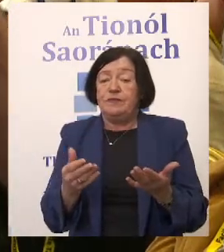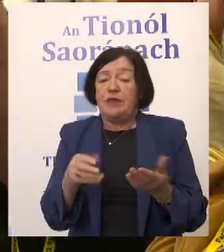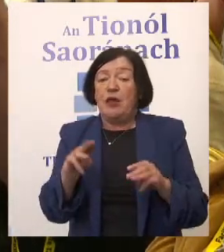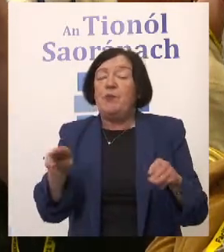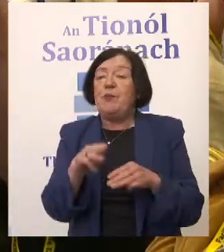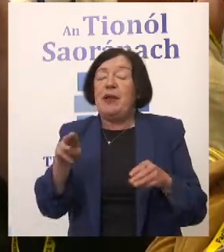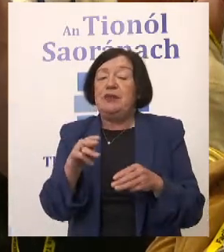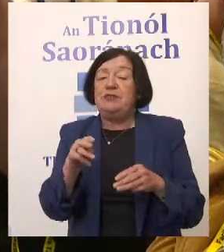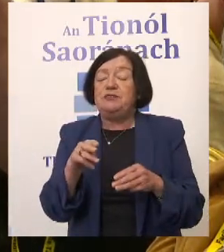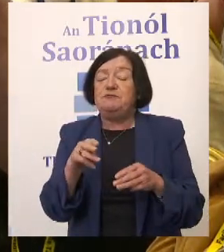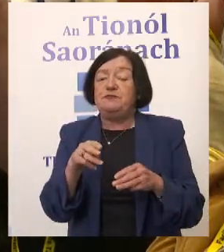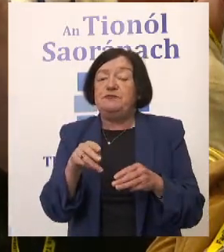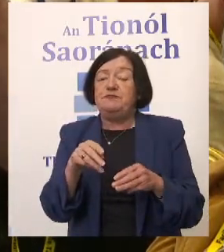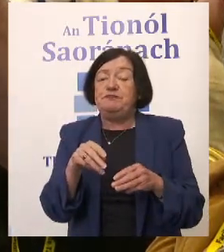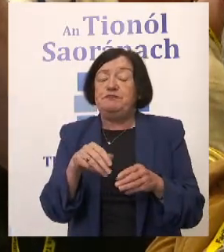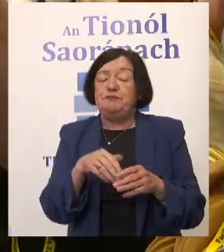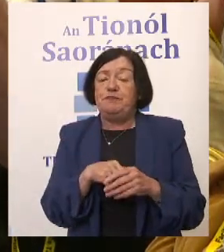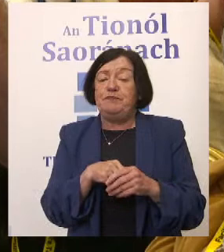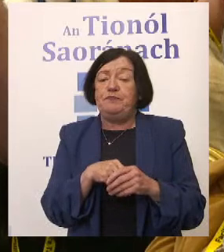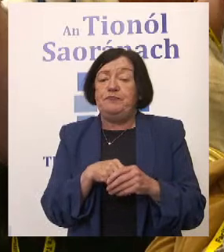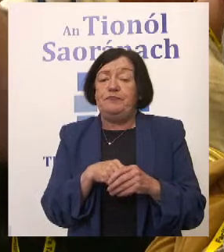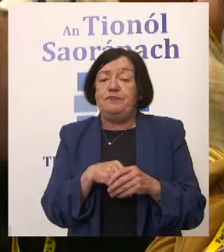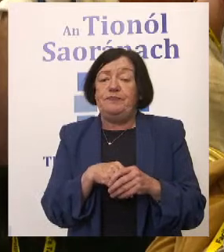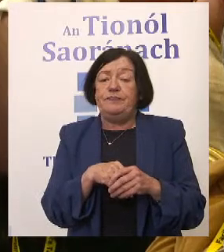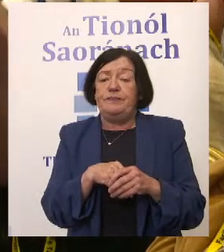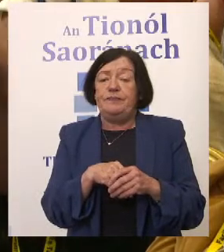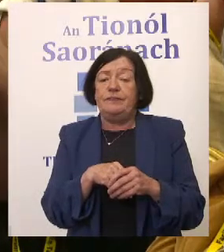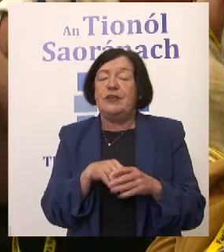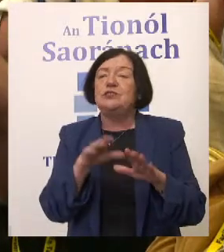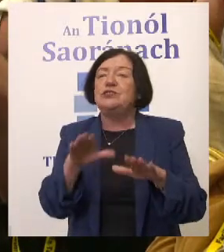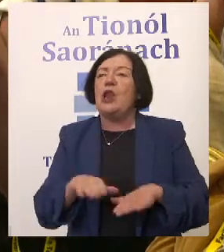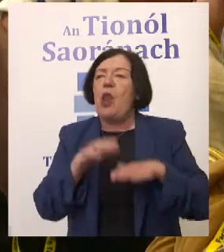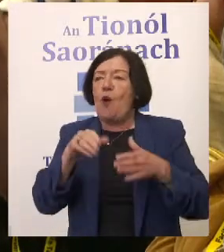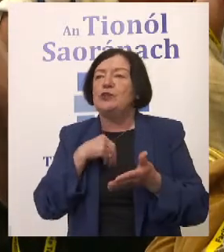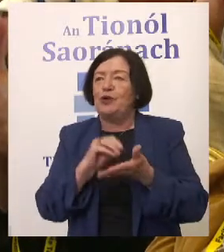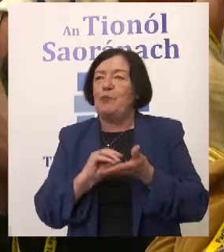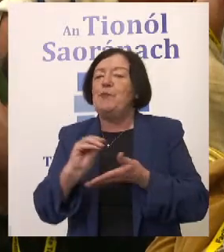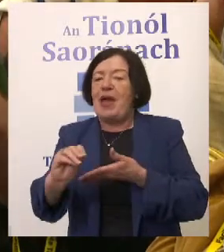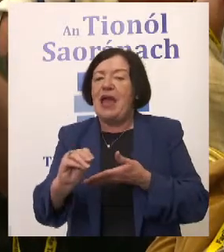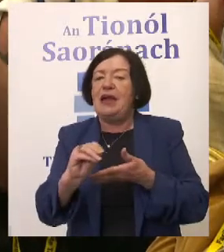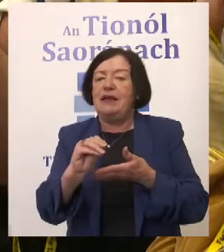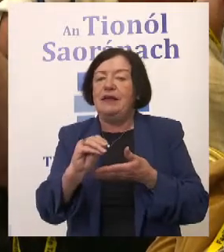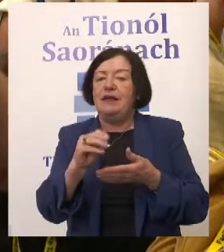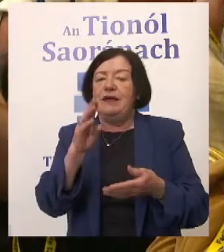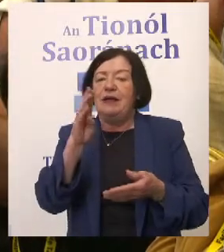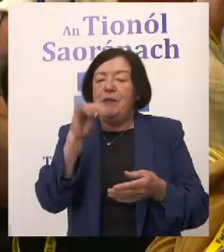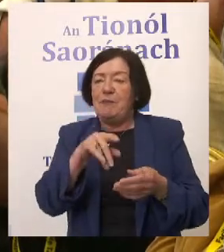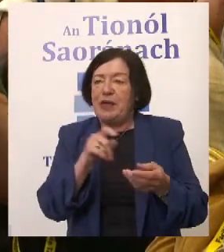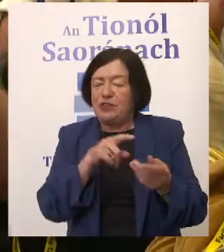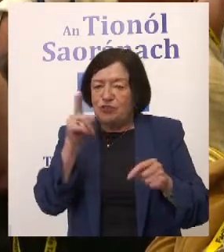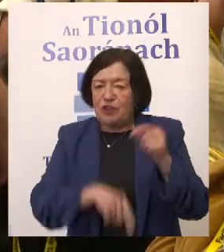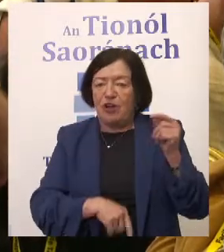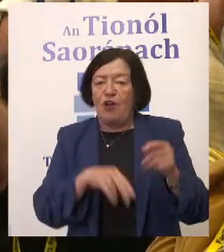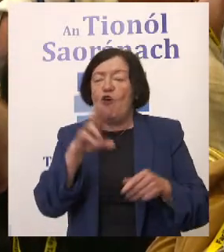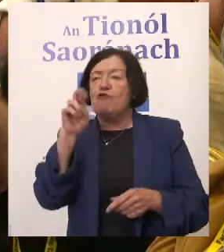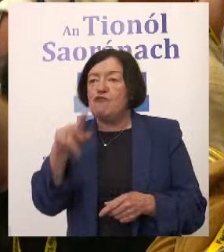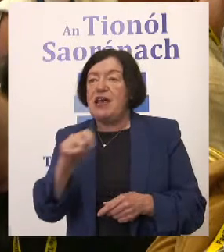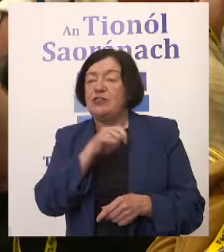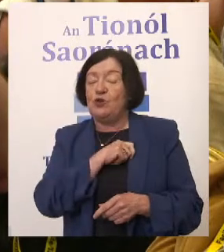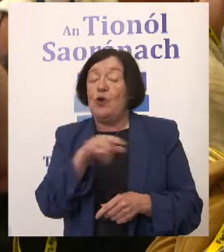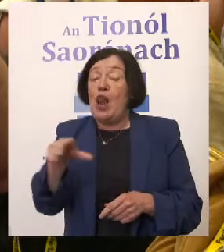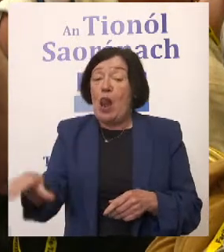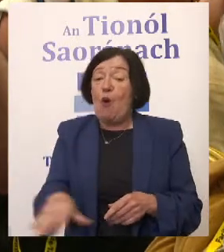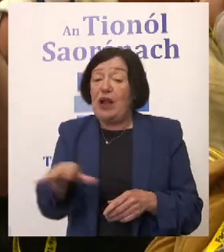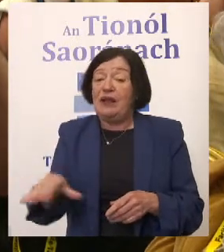people don't necessarily are slower to pay their bin charges or rent to a local